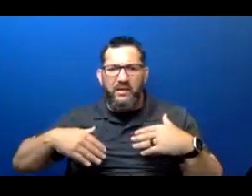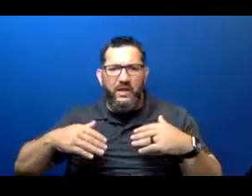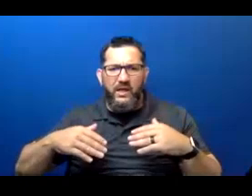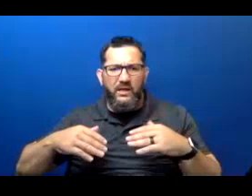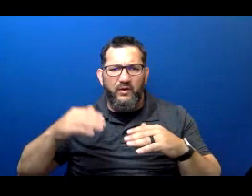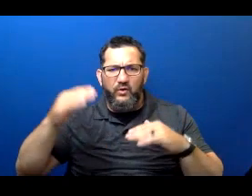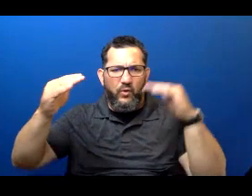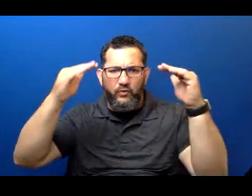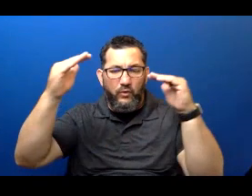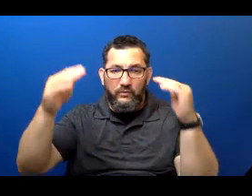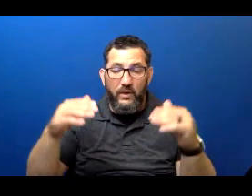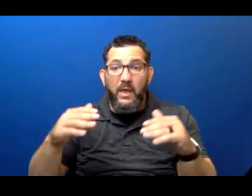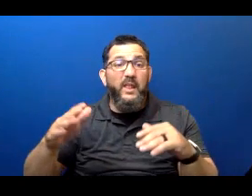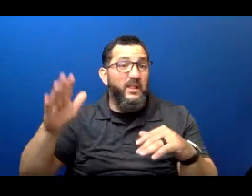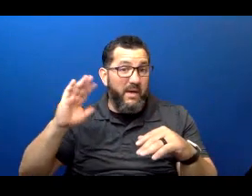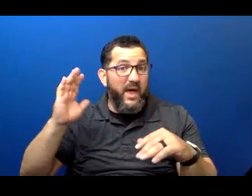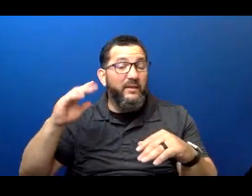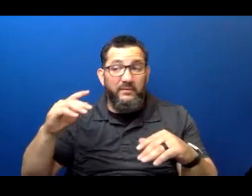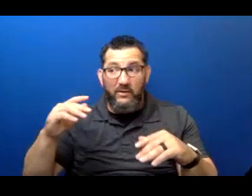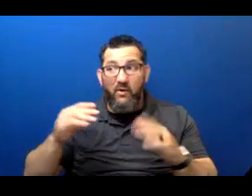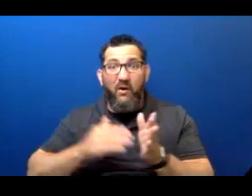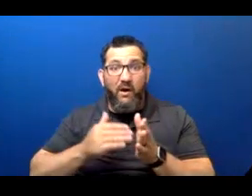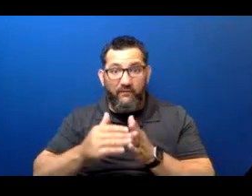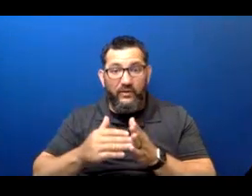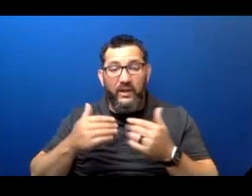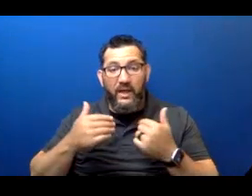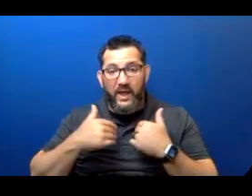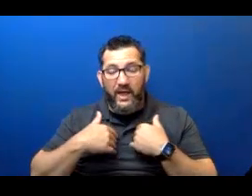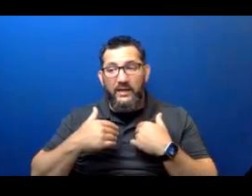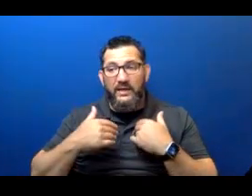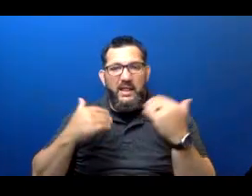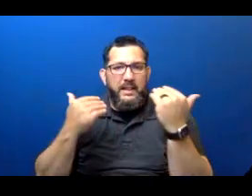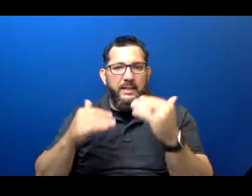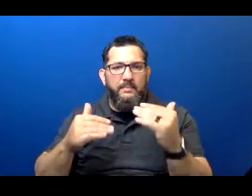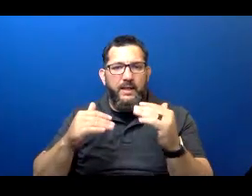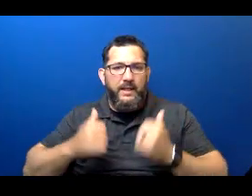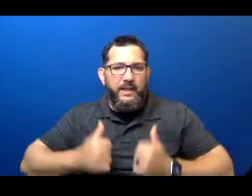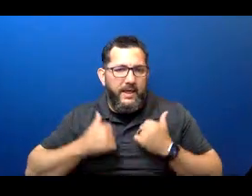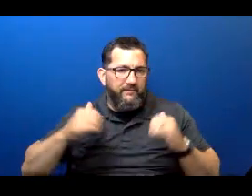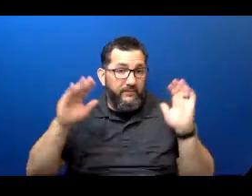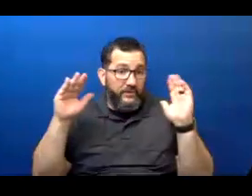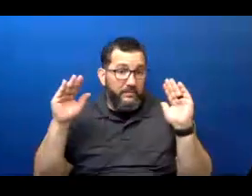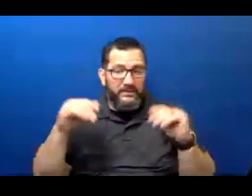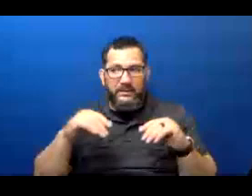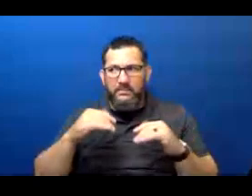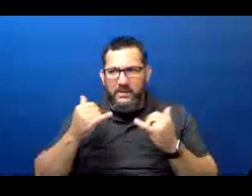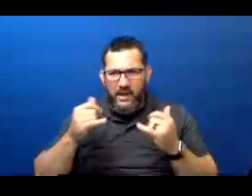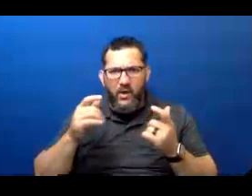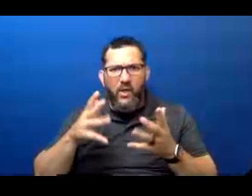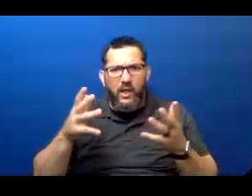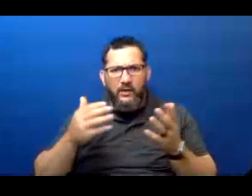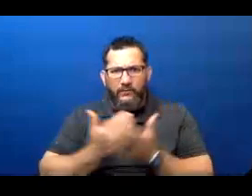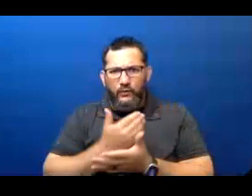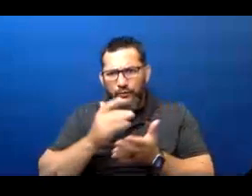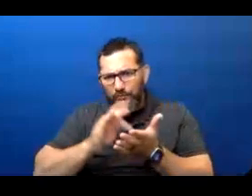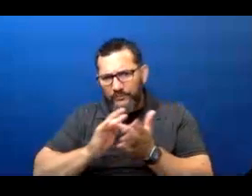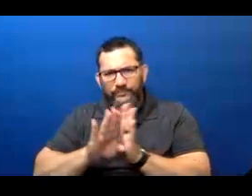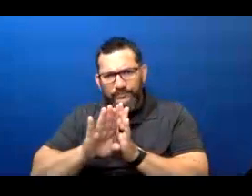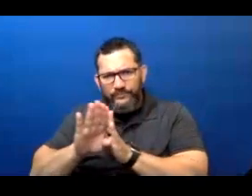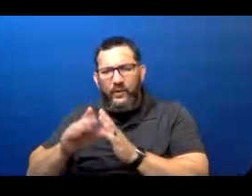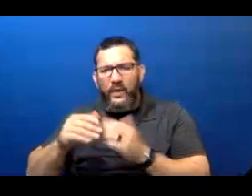generations past, sickle cell disease often had a very limited life expectancy, but now there's a lot of adaptations, and we have a